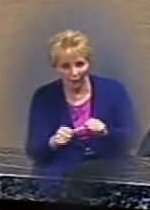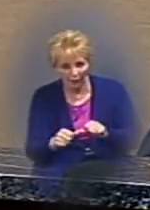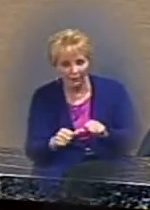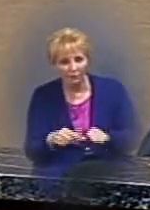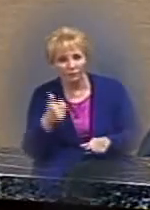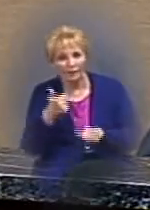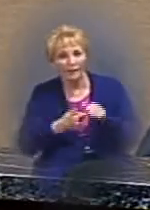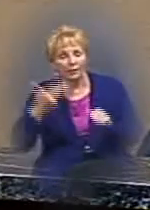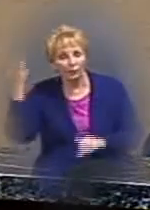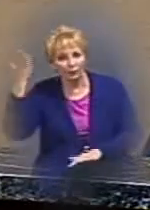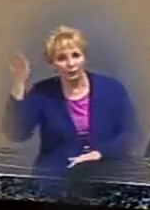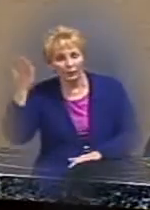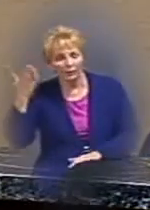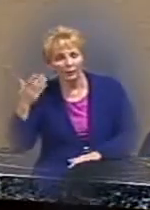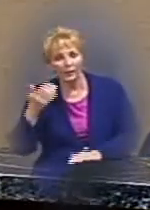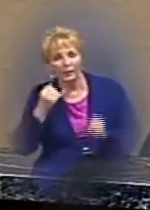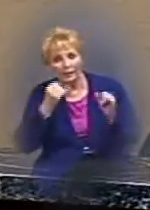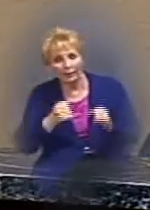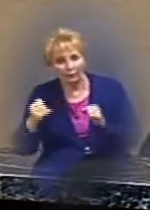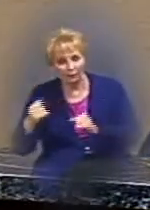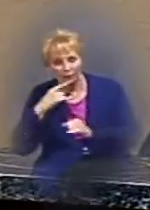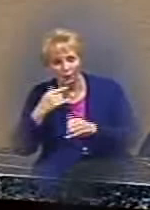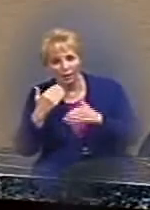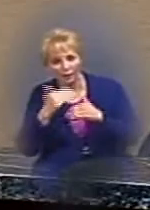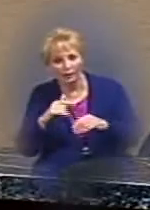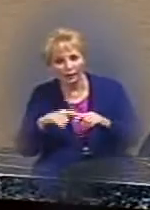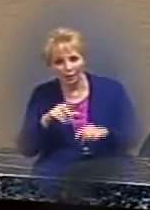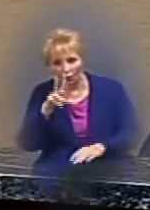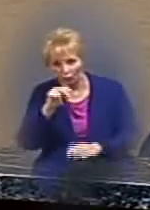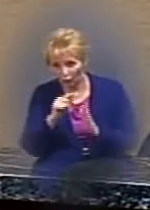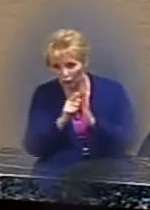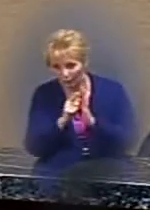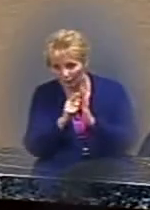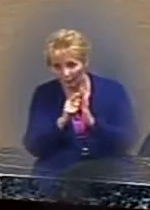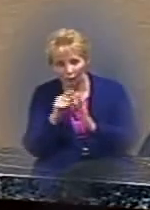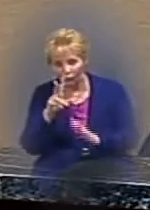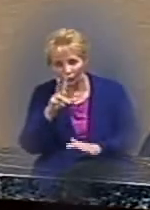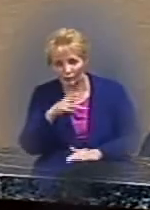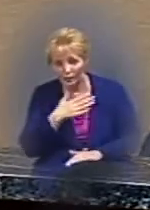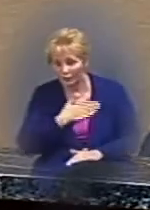each speaker would be limited to 30 minutes.